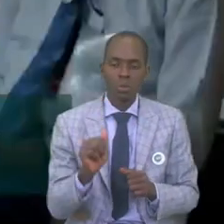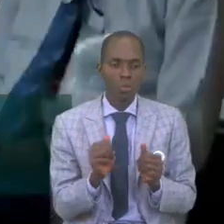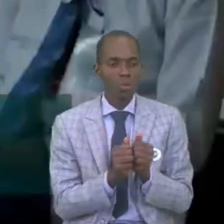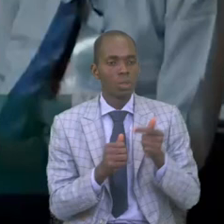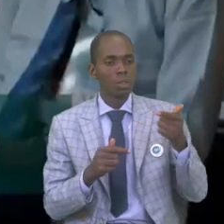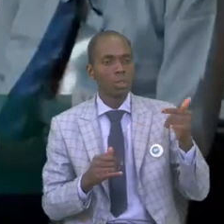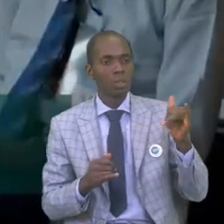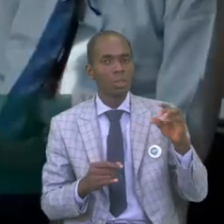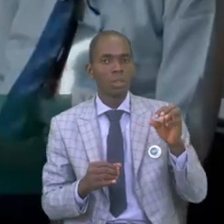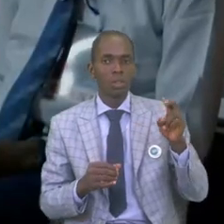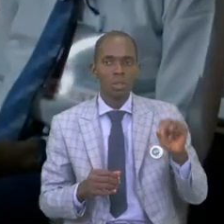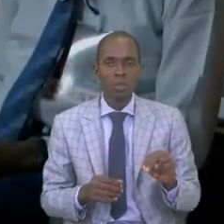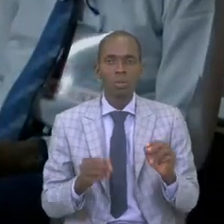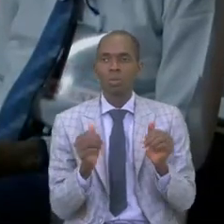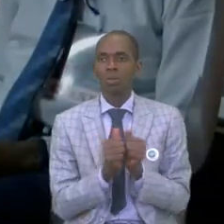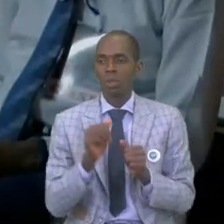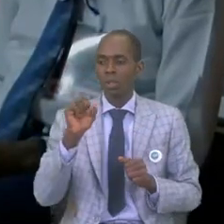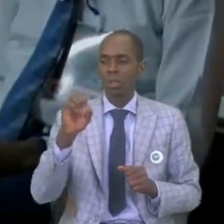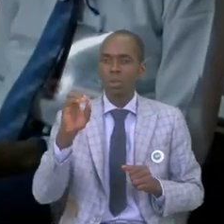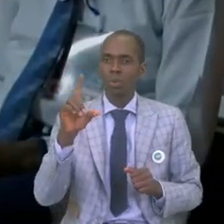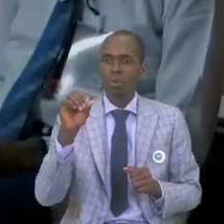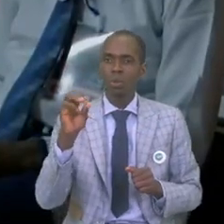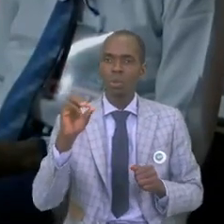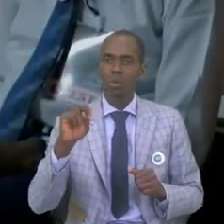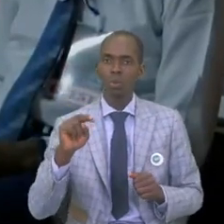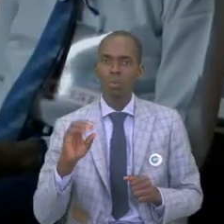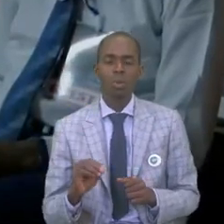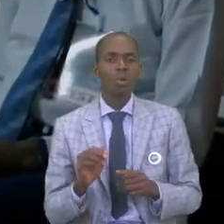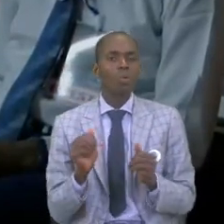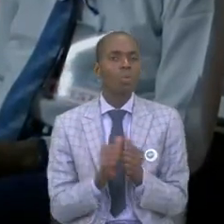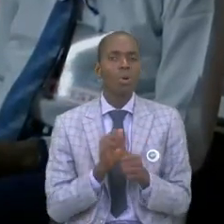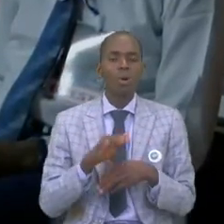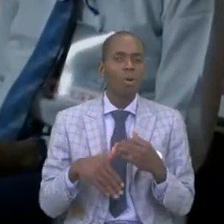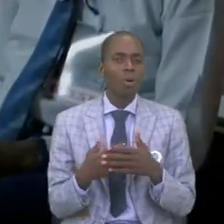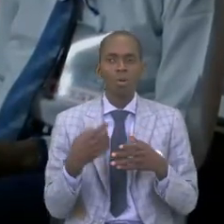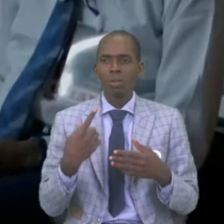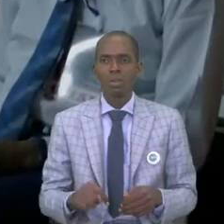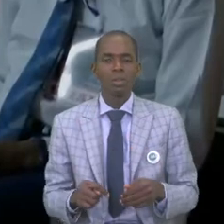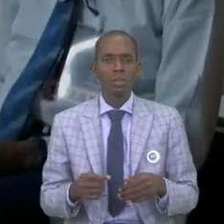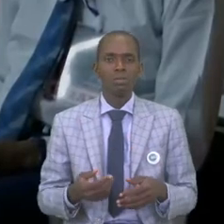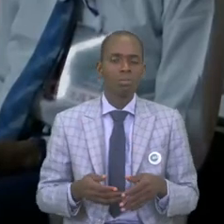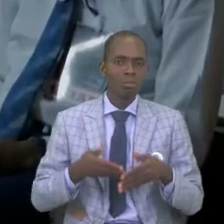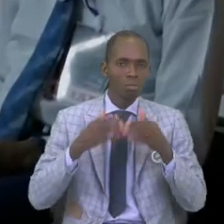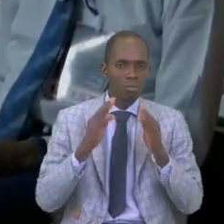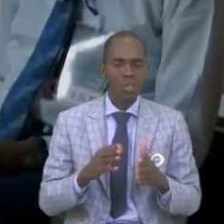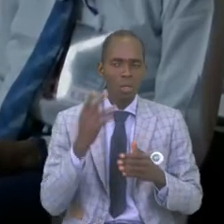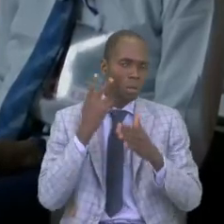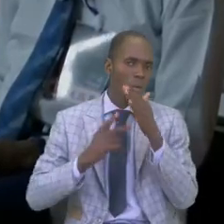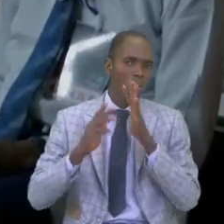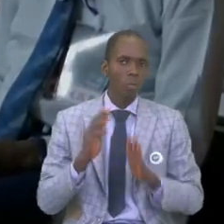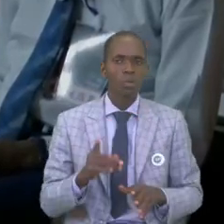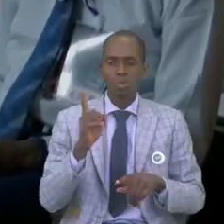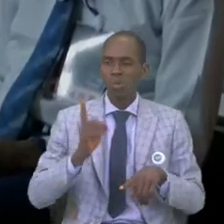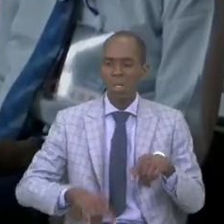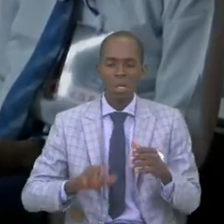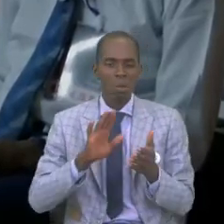the wise messengers. He is incomparable. You cannot compare him with any founder of